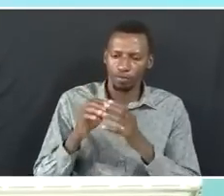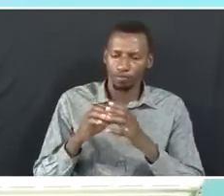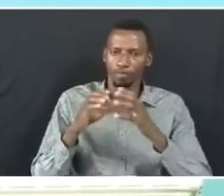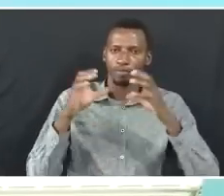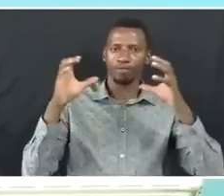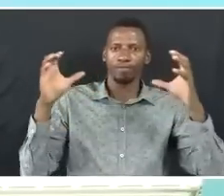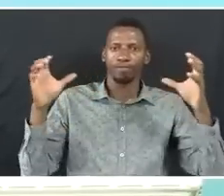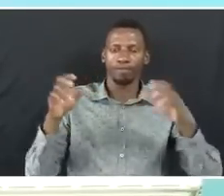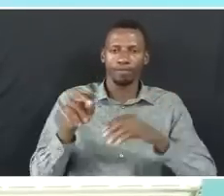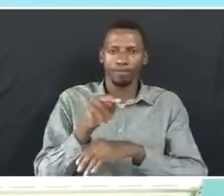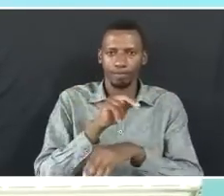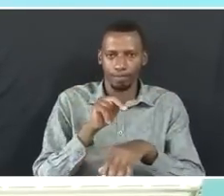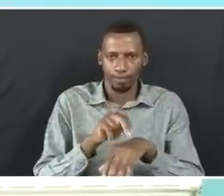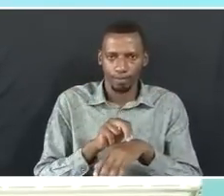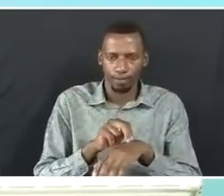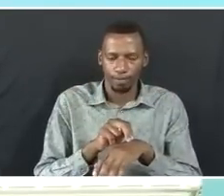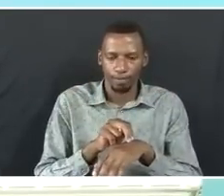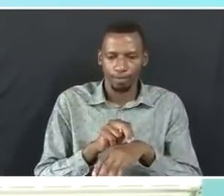To descend from him.